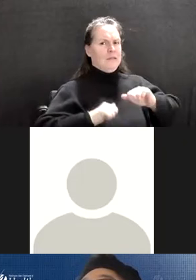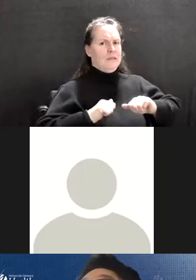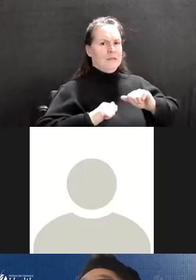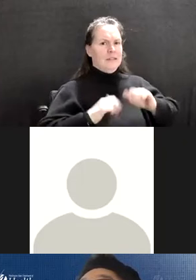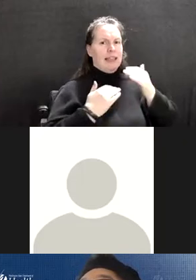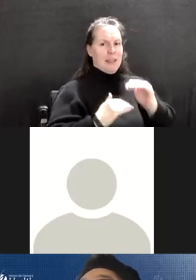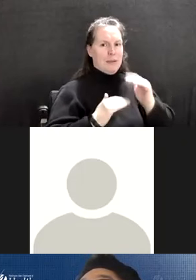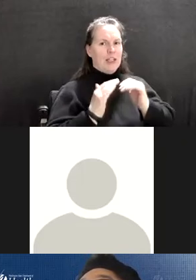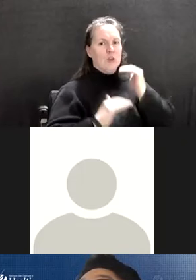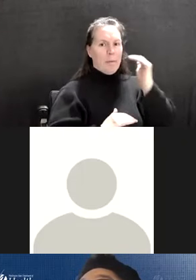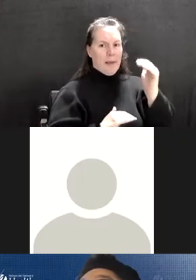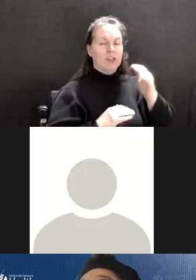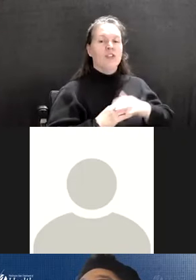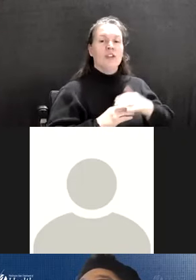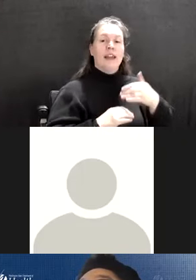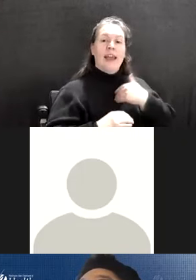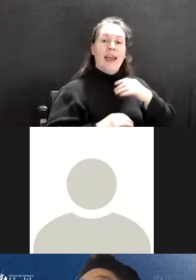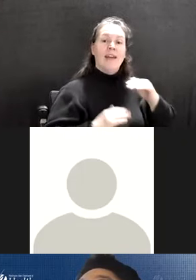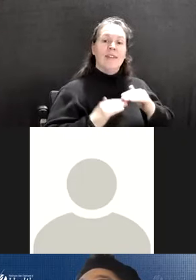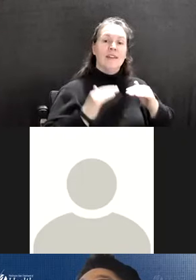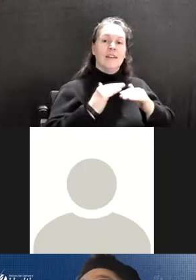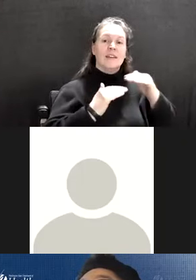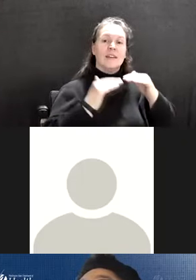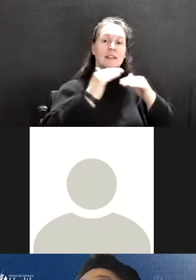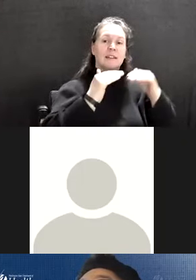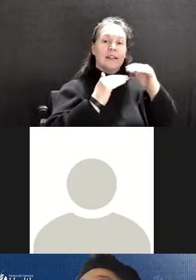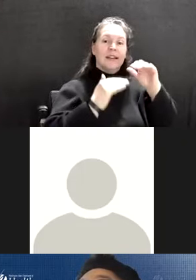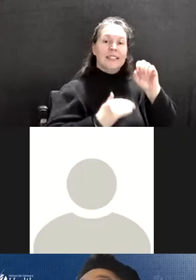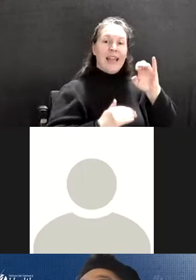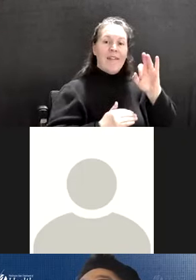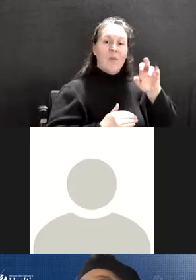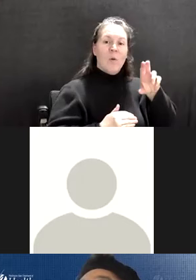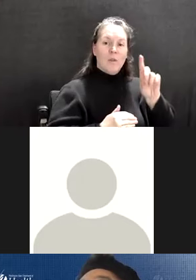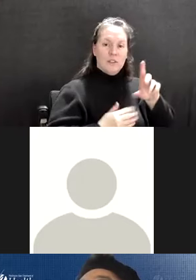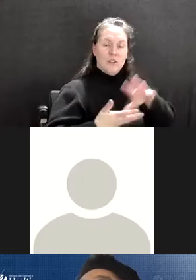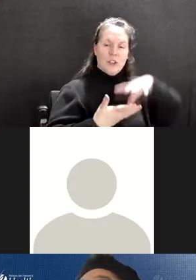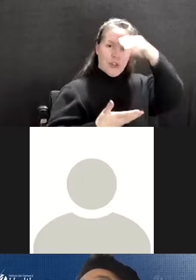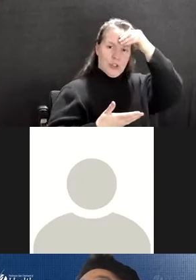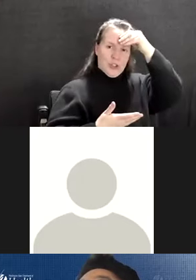Have scaffolded learning and something. All right. DOH.